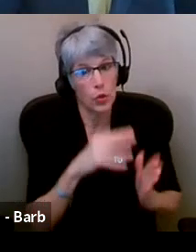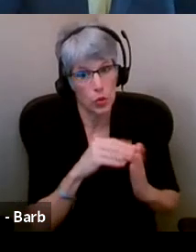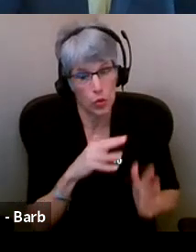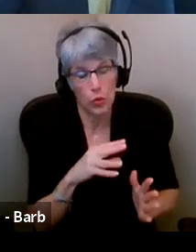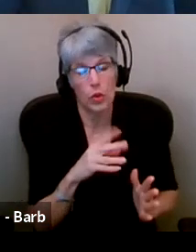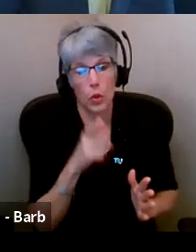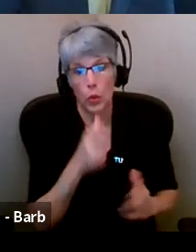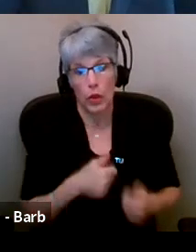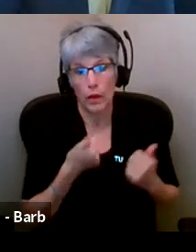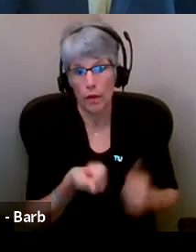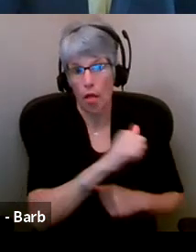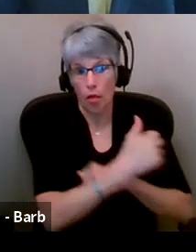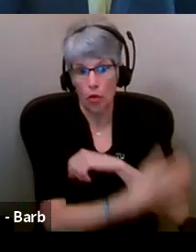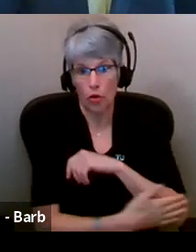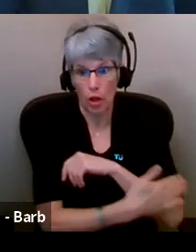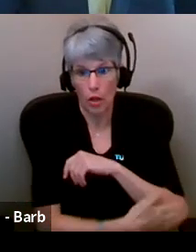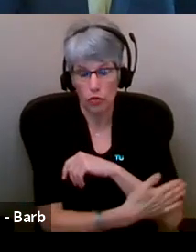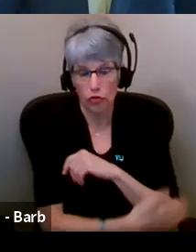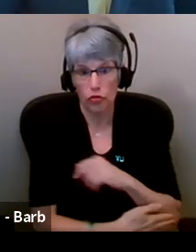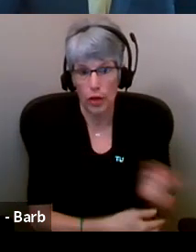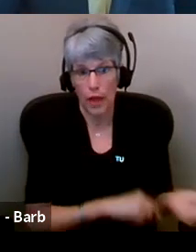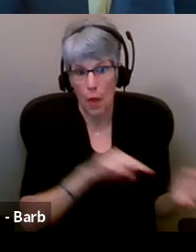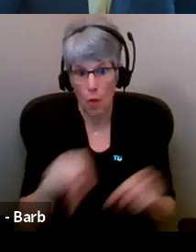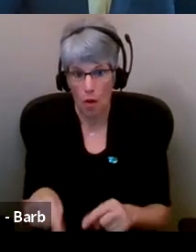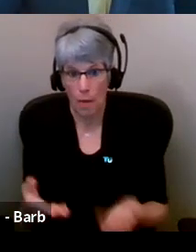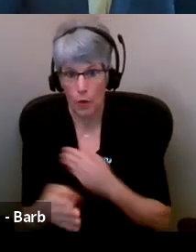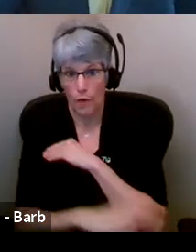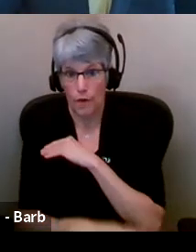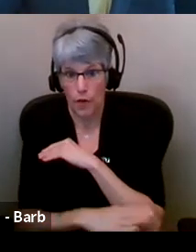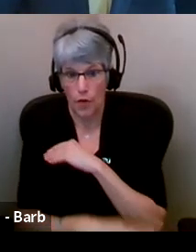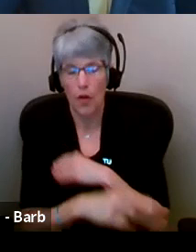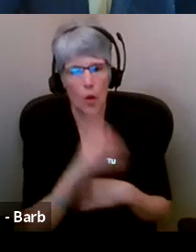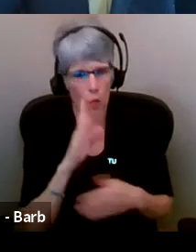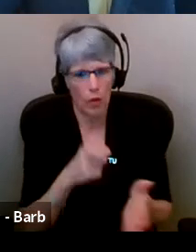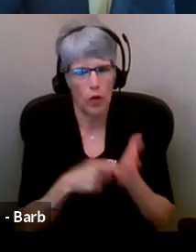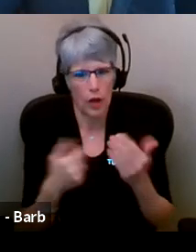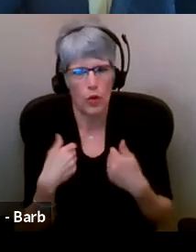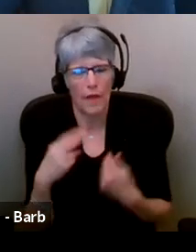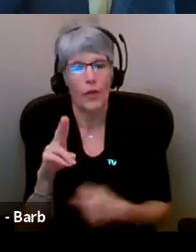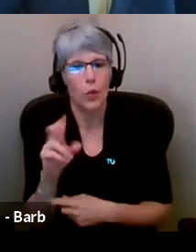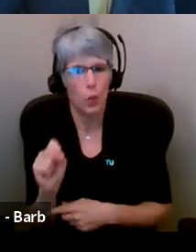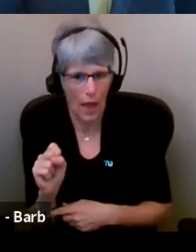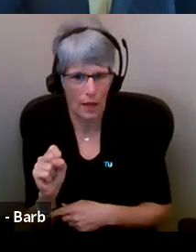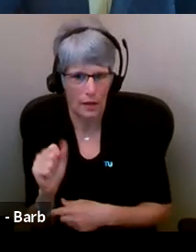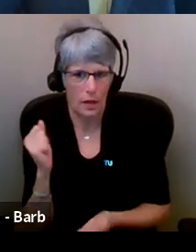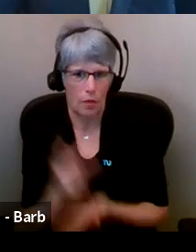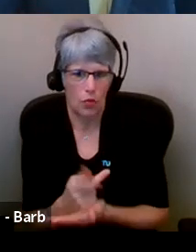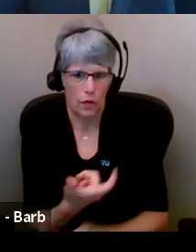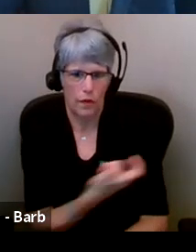are abroad and will be here in the fall, will be required to have one of the U.S. Approved